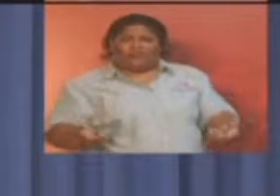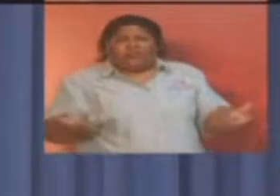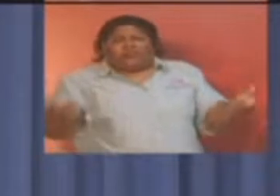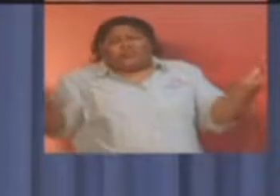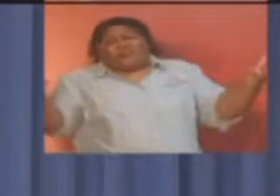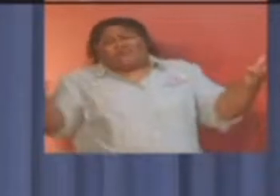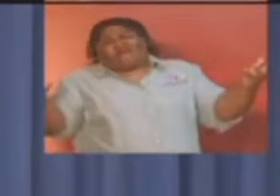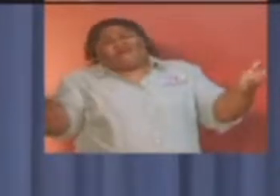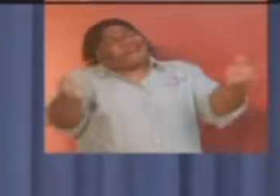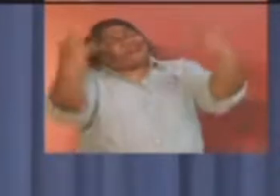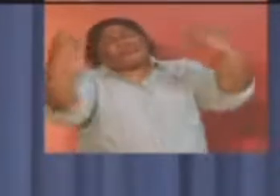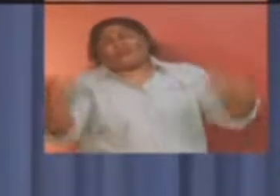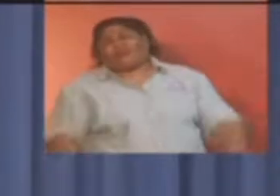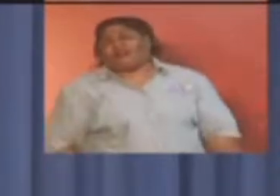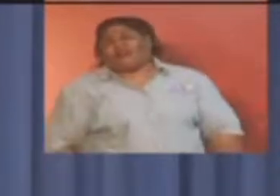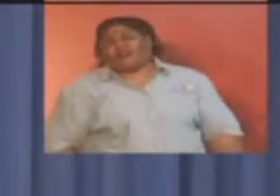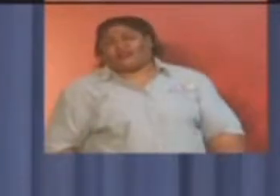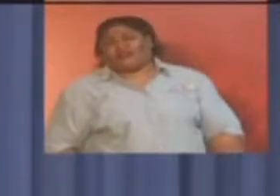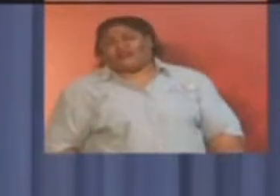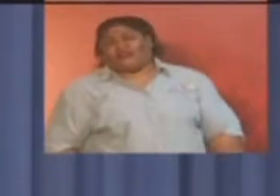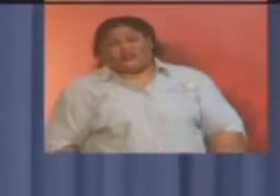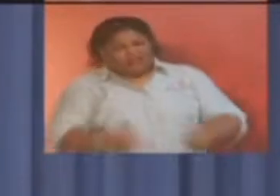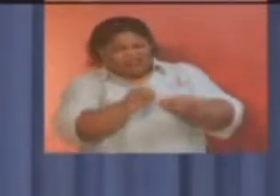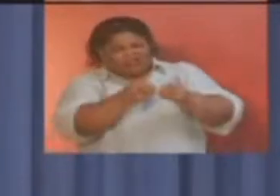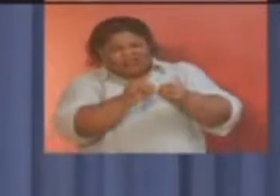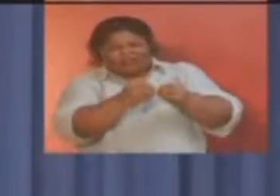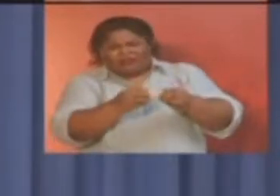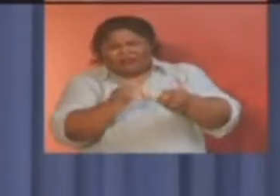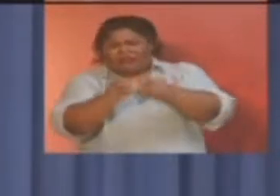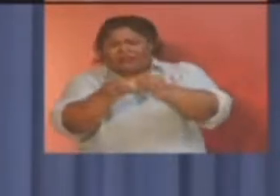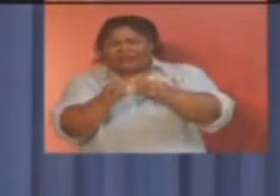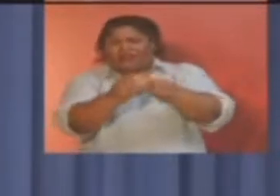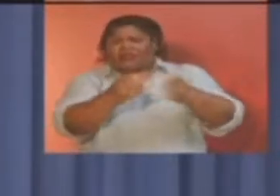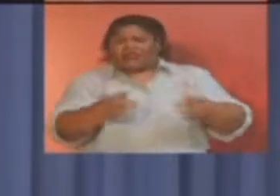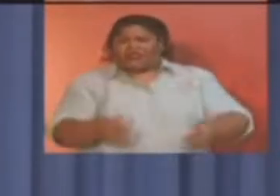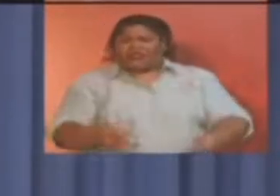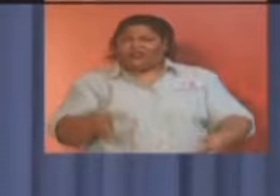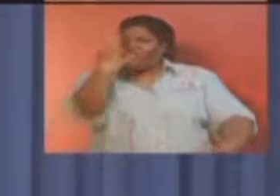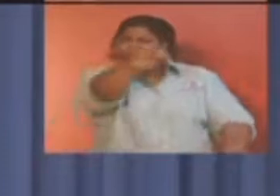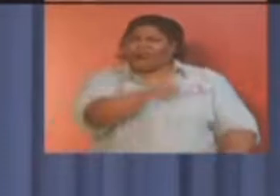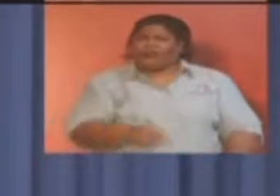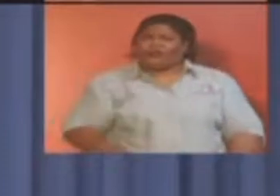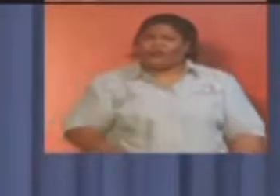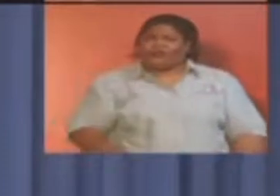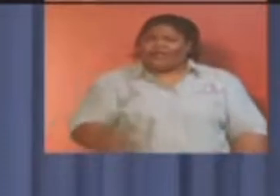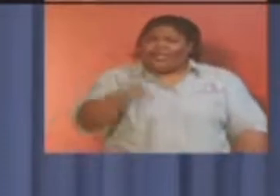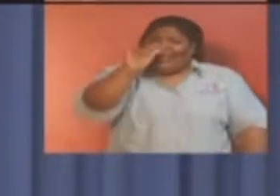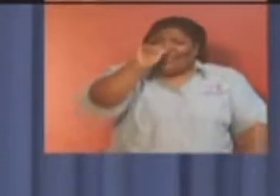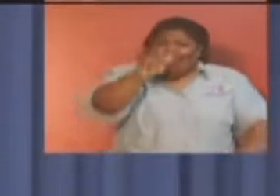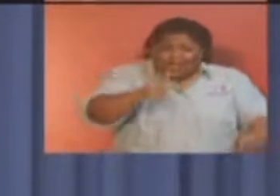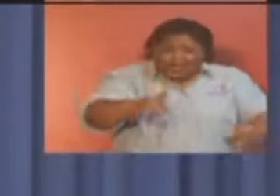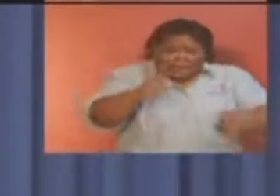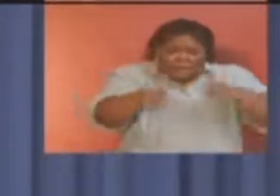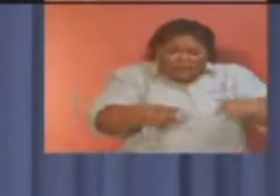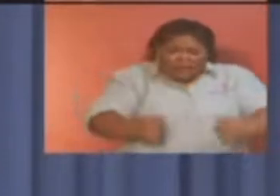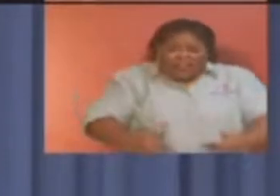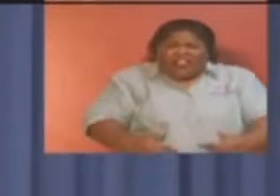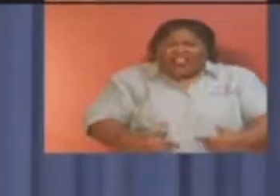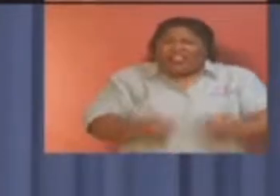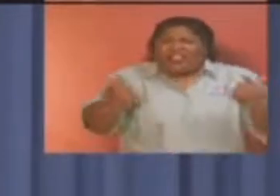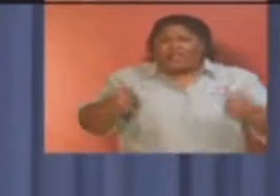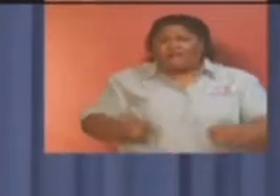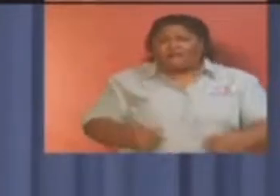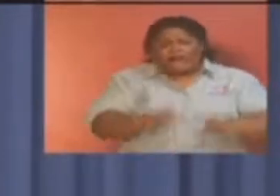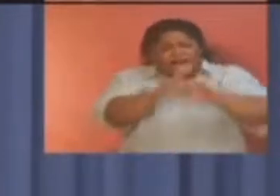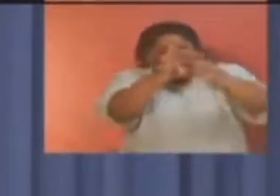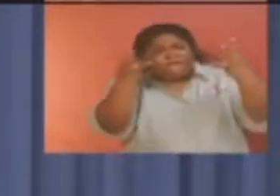Ladies and gentlemen, these are not numbers. These are people in families who are bearing